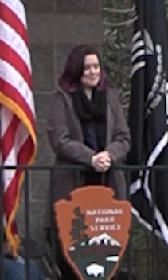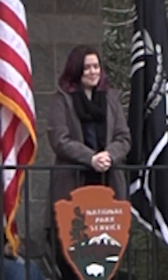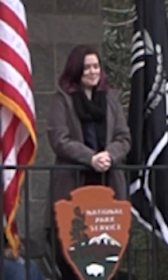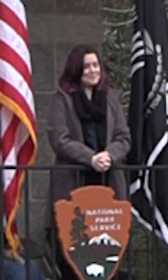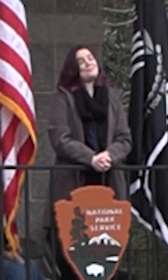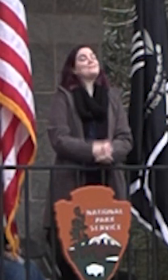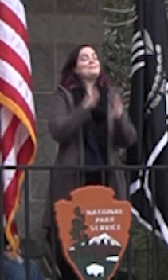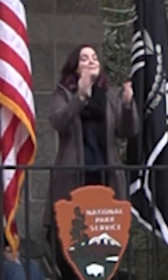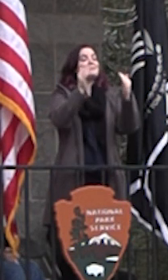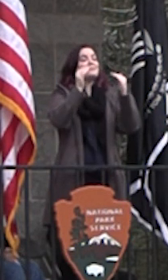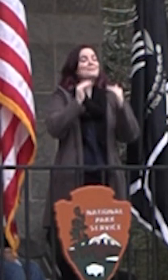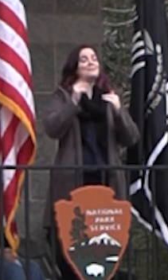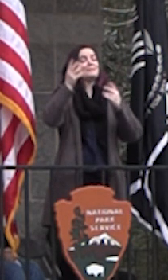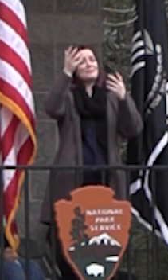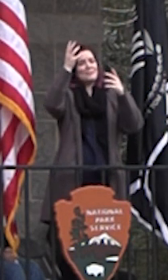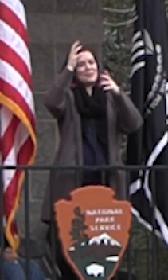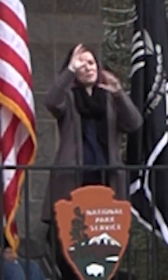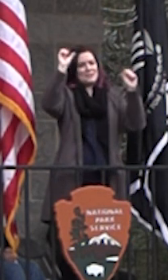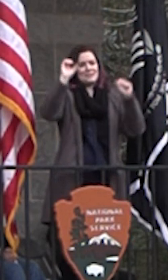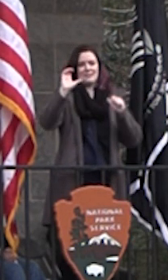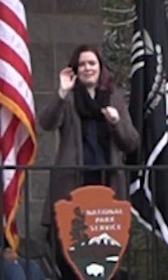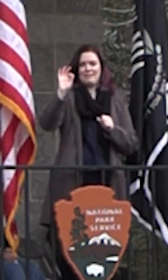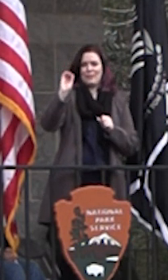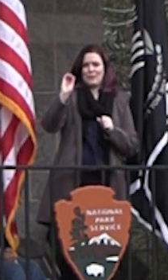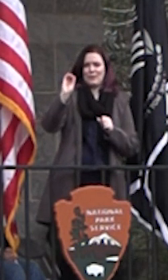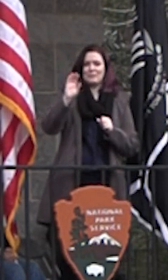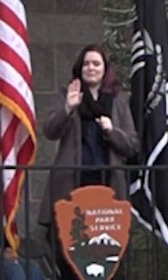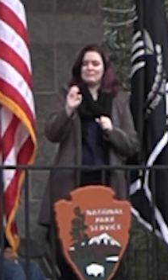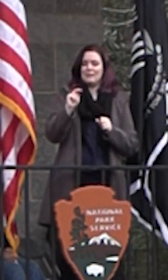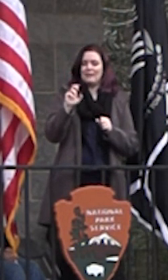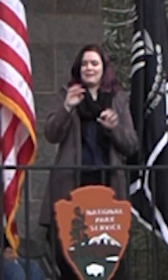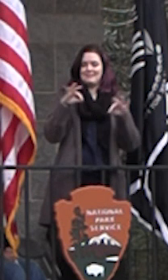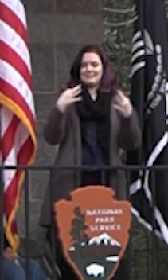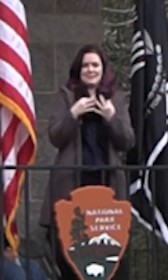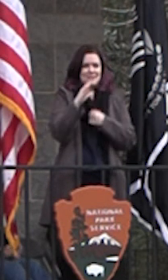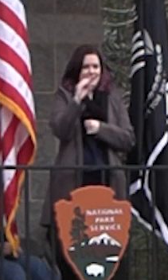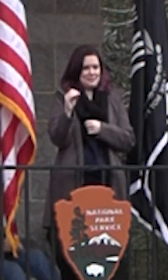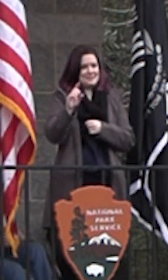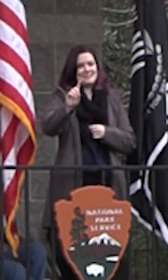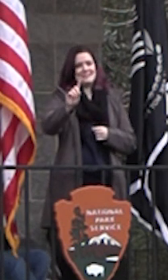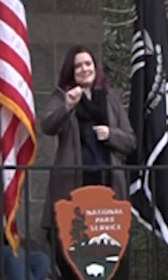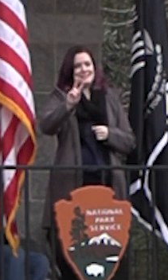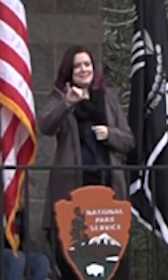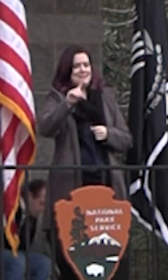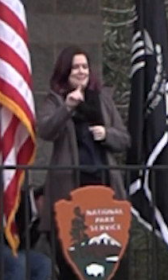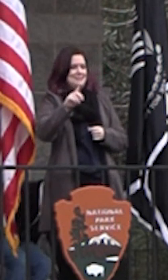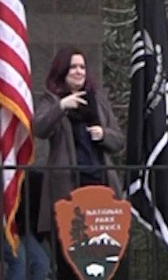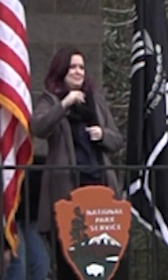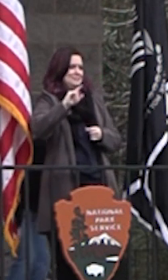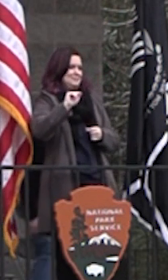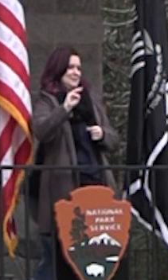Next, I'd like to introduce the president and CFO of the Bennett Family of Companies, Mr. David Pittman.